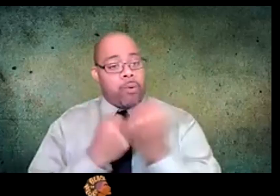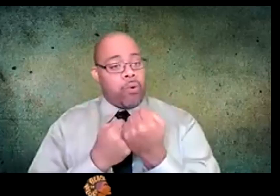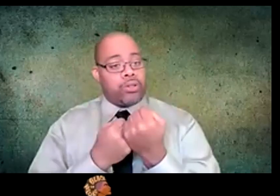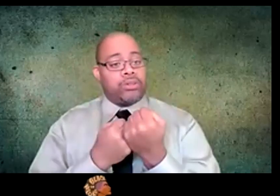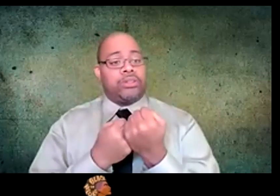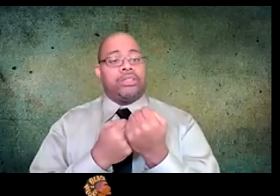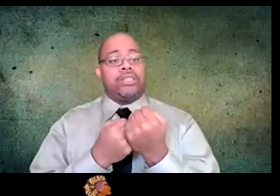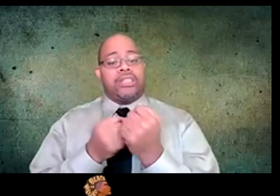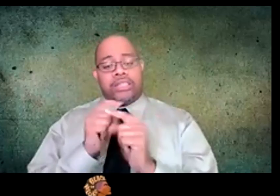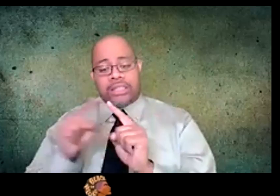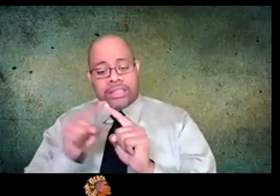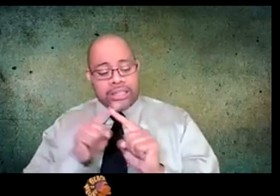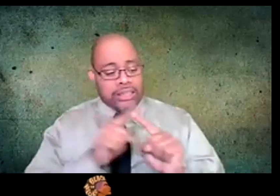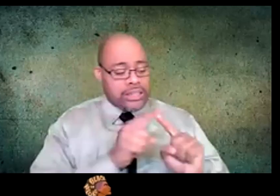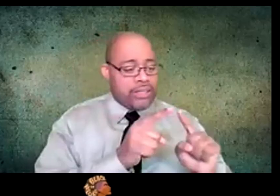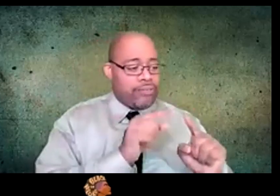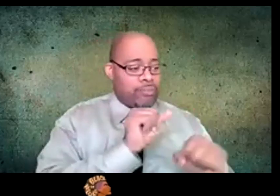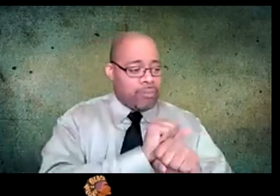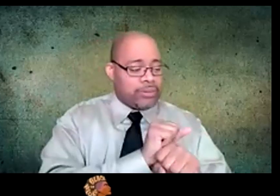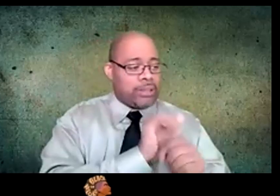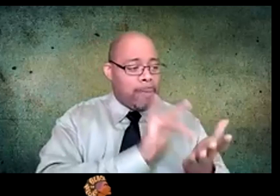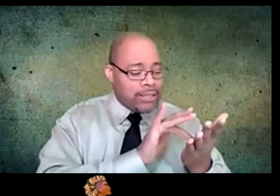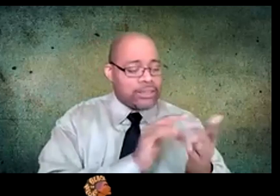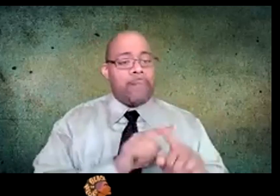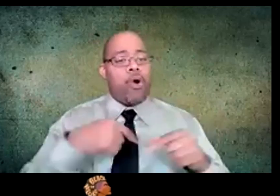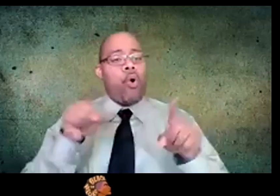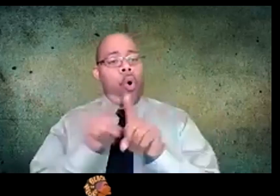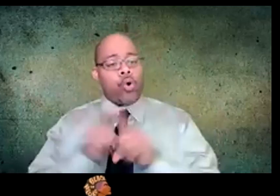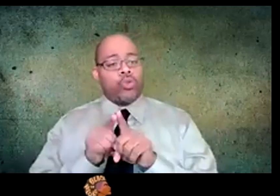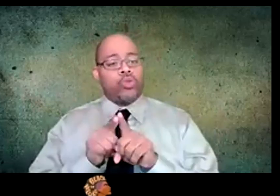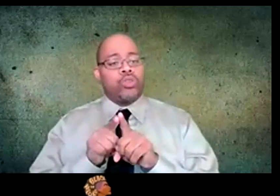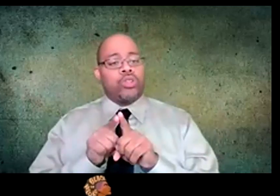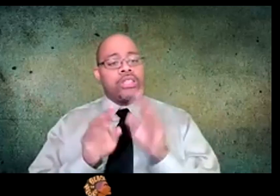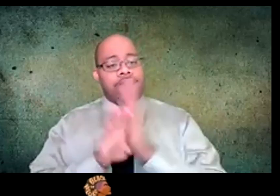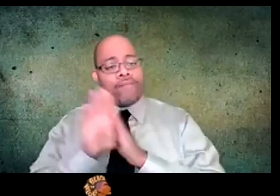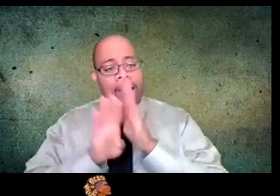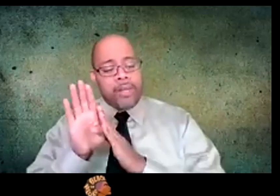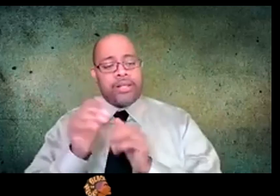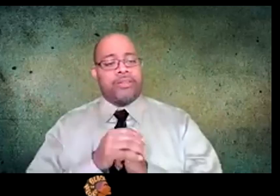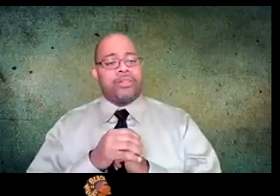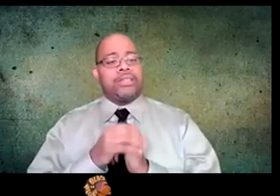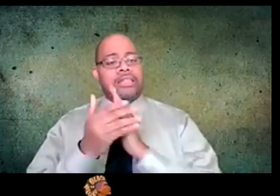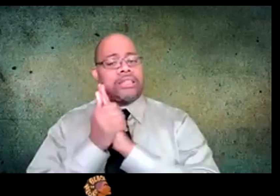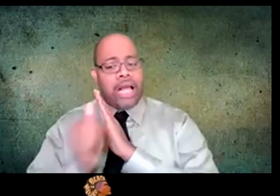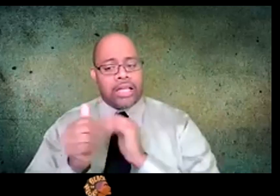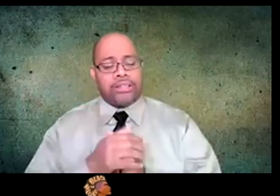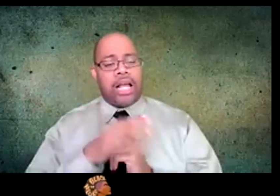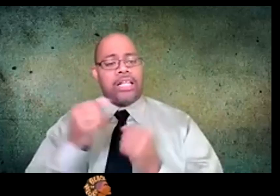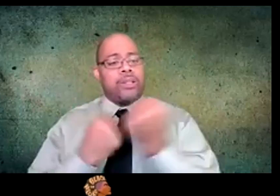and translating them into medicines, but we're also into developing talent and